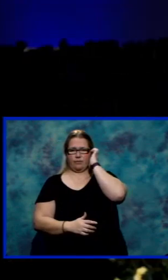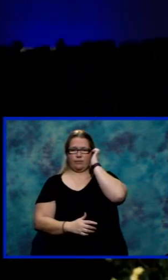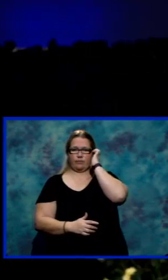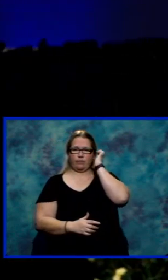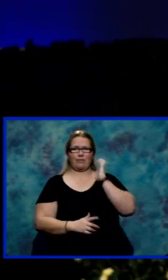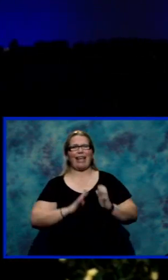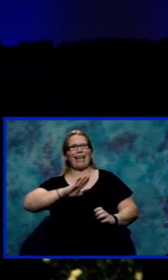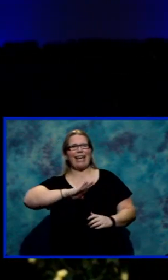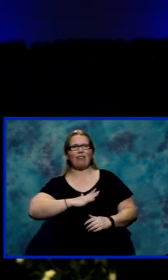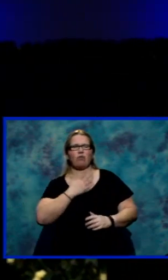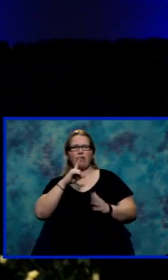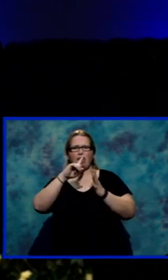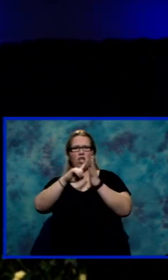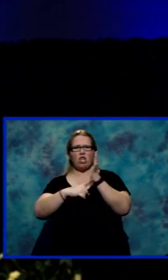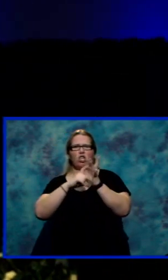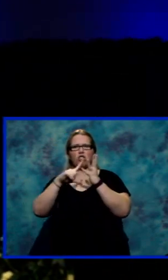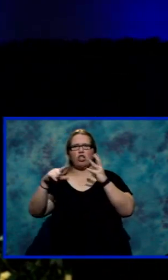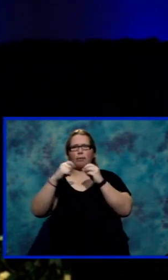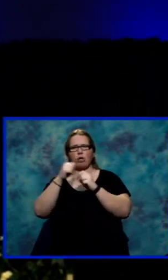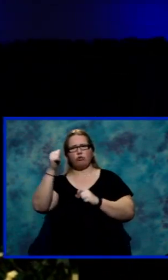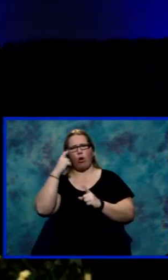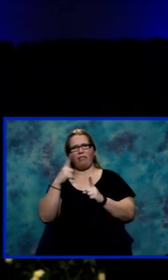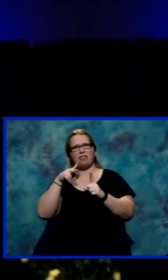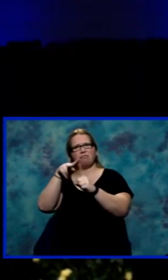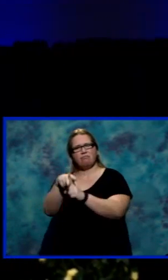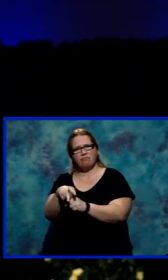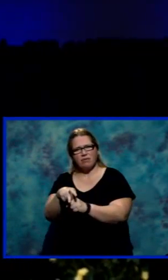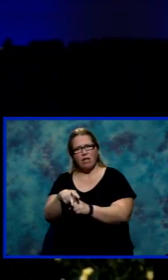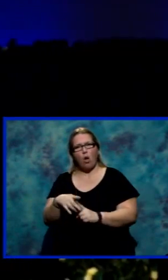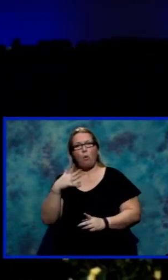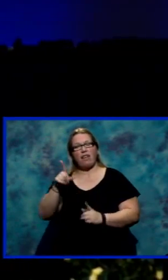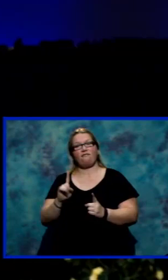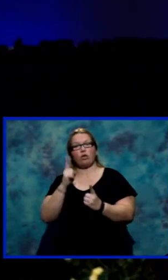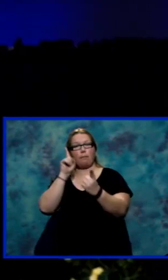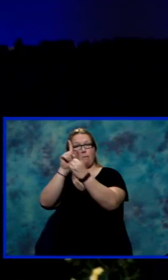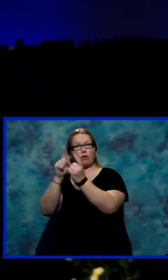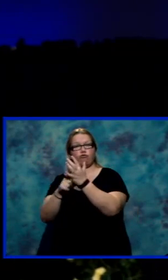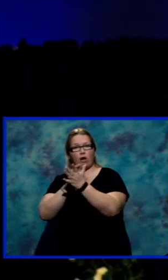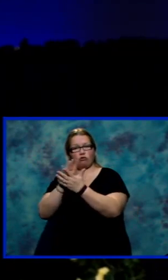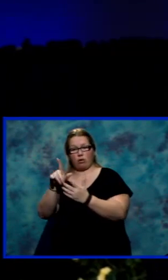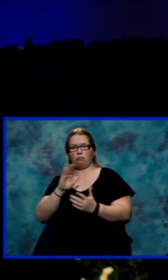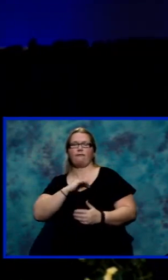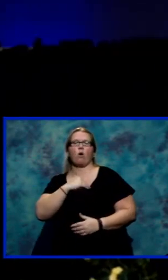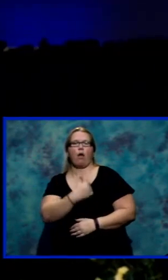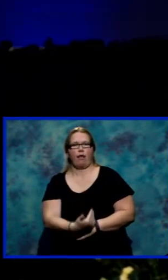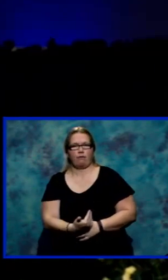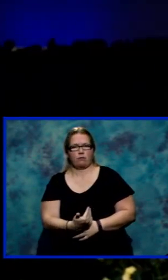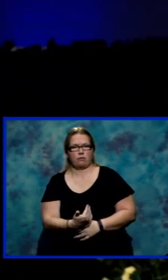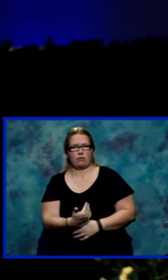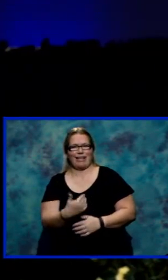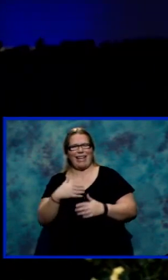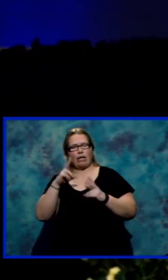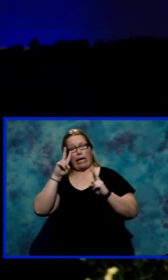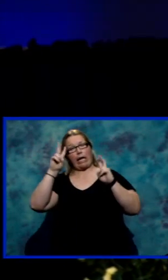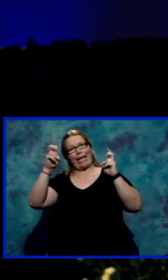And it's interesting that Jacob, who is known as the deceiver, when he first meets Rachel, he falls in love with her, in lust